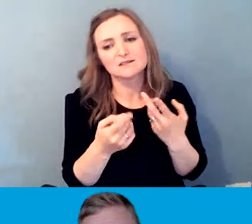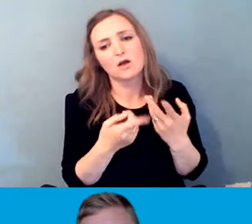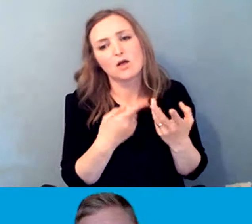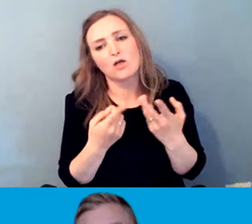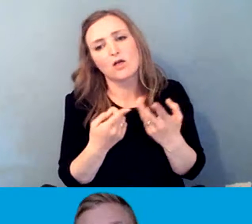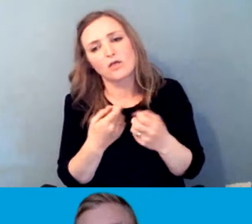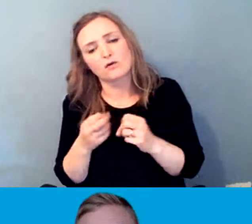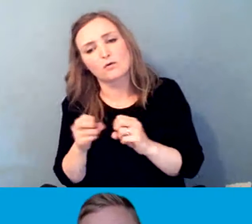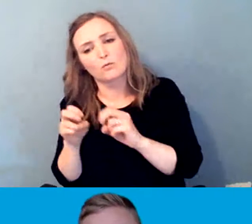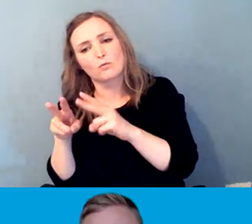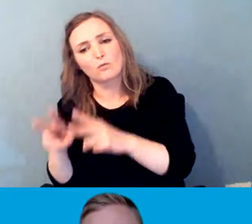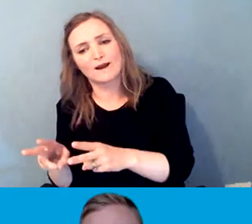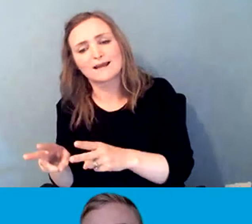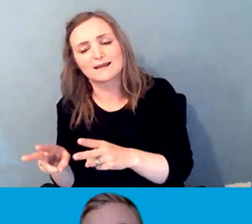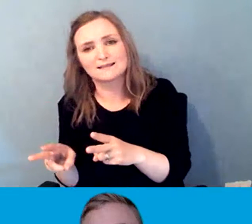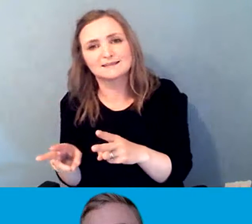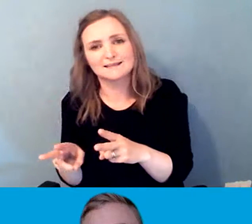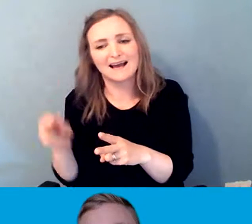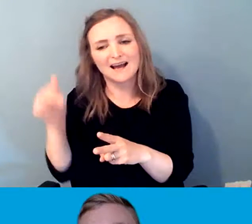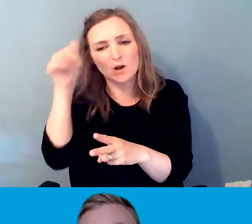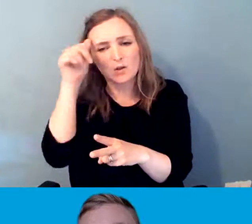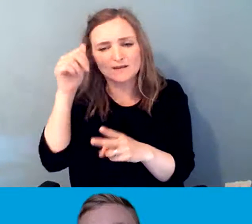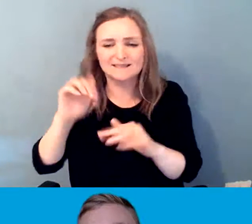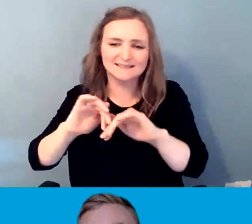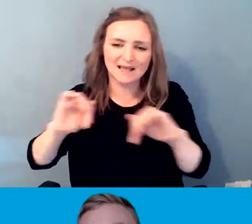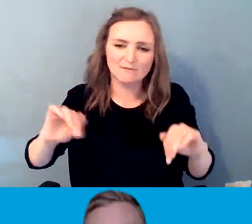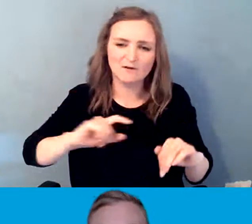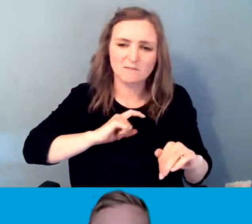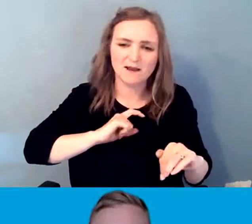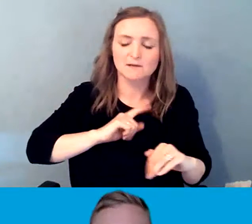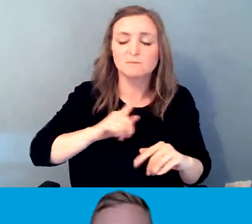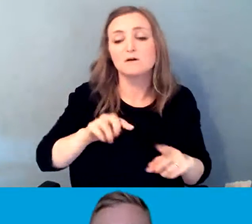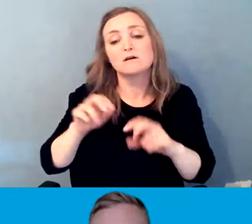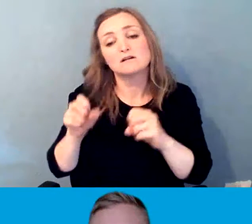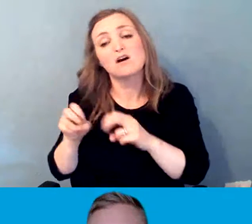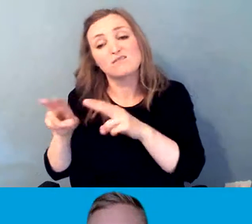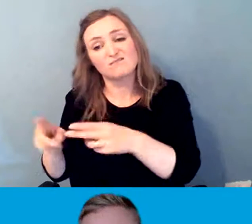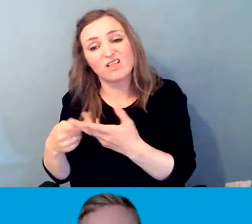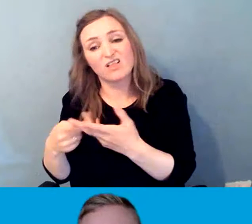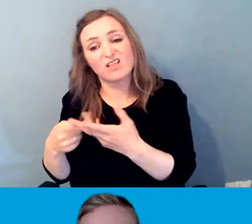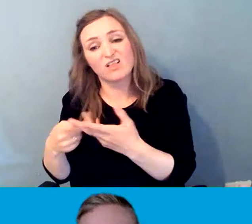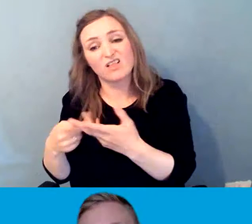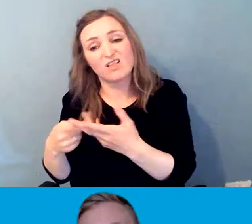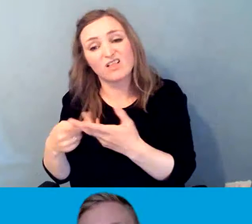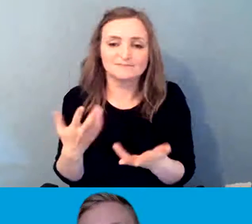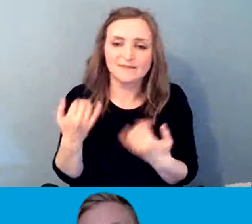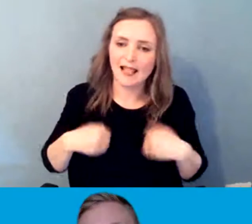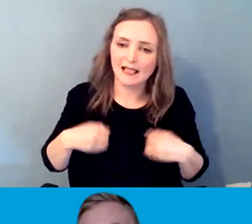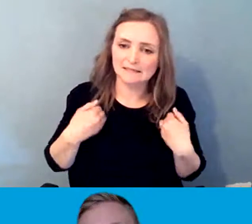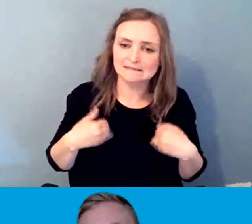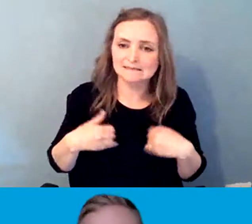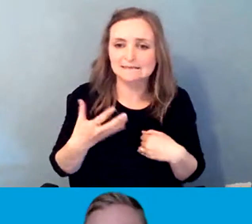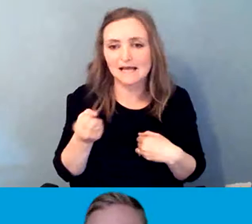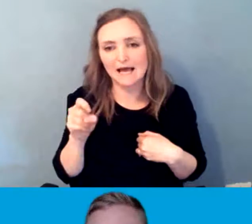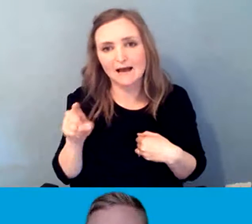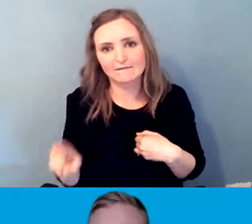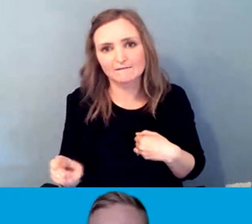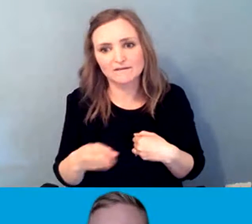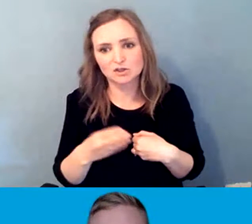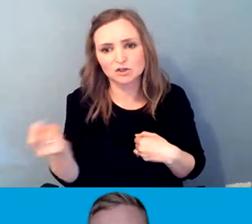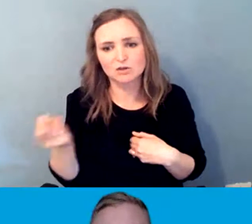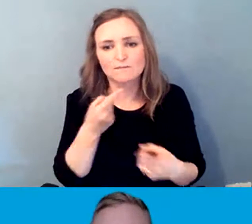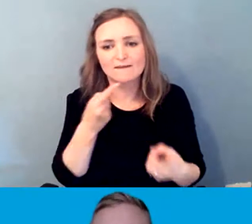cancer services element here, but for other ailments and as such, that I've just put some information there